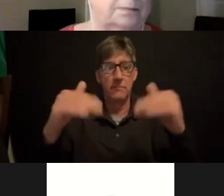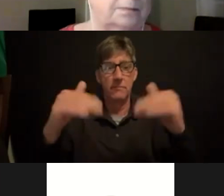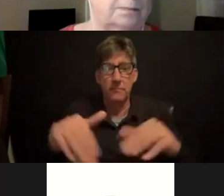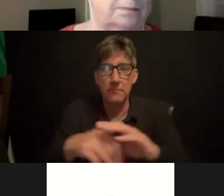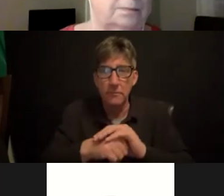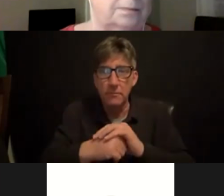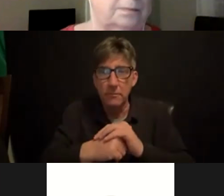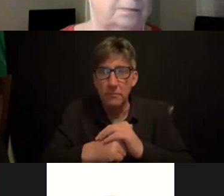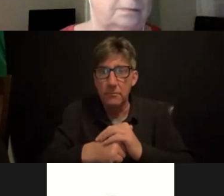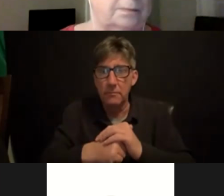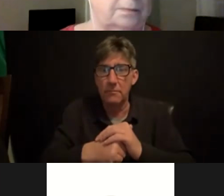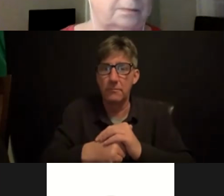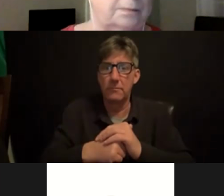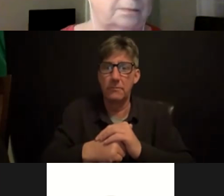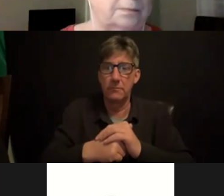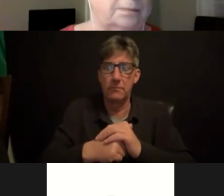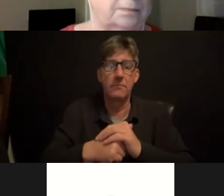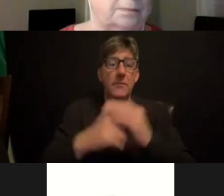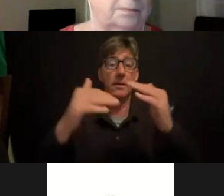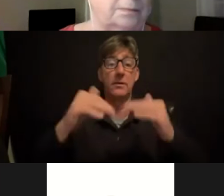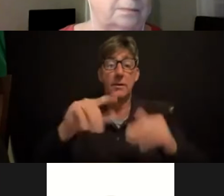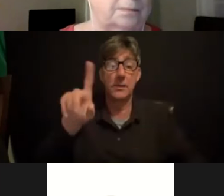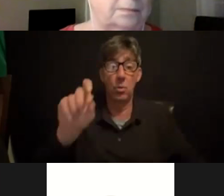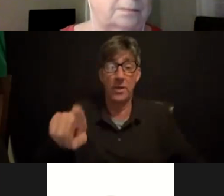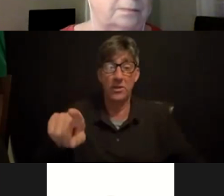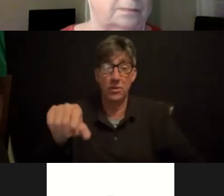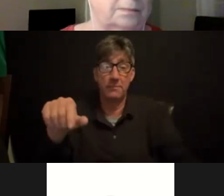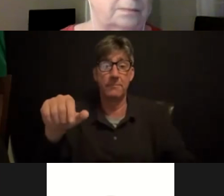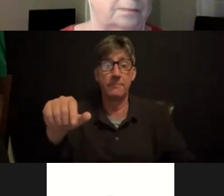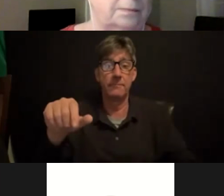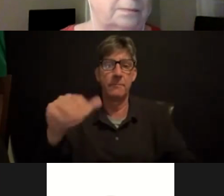The next question I have here is,